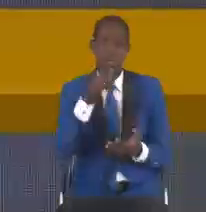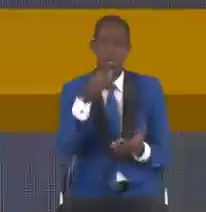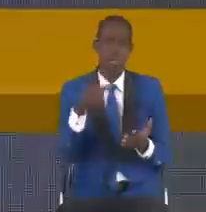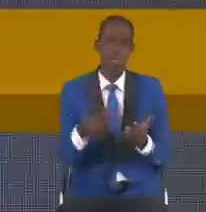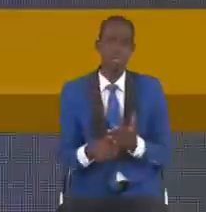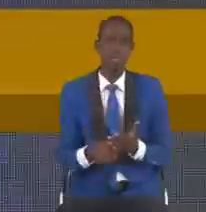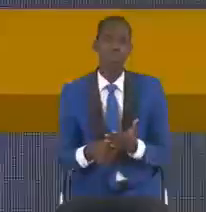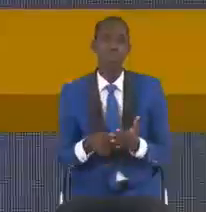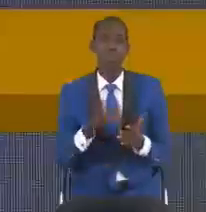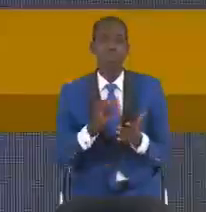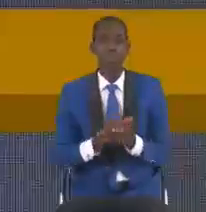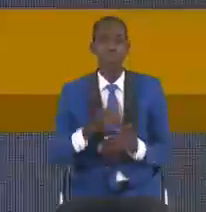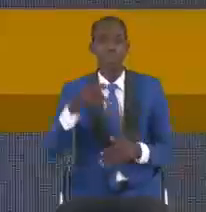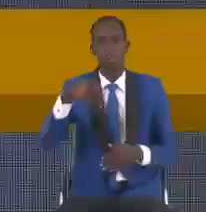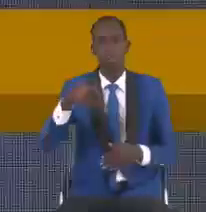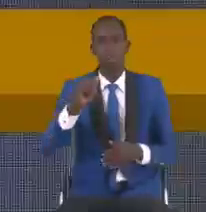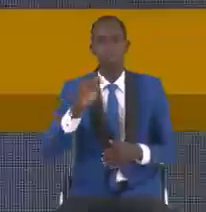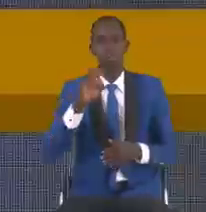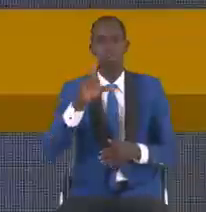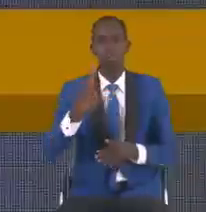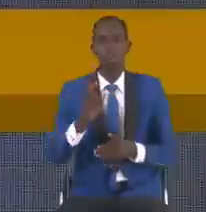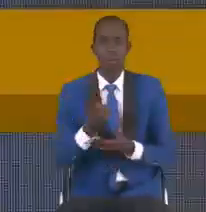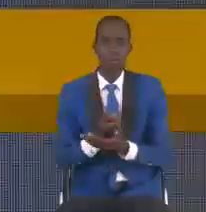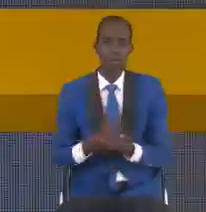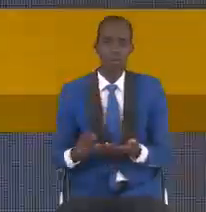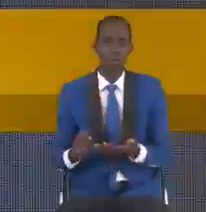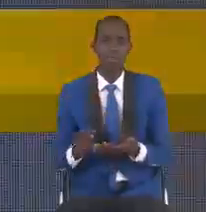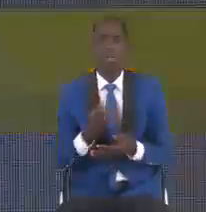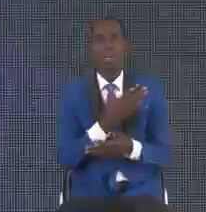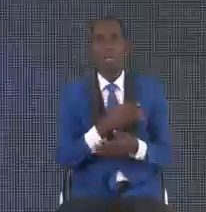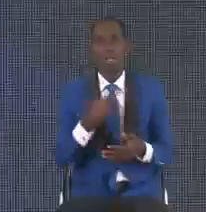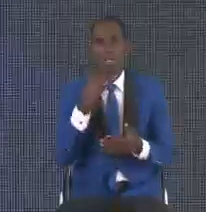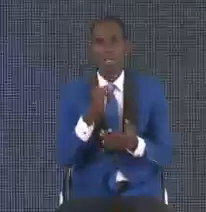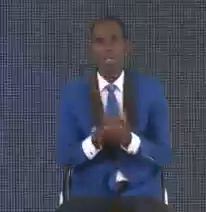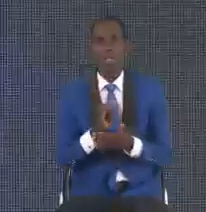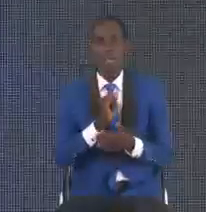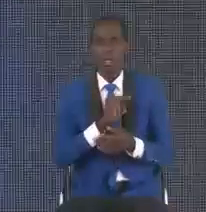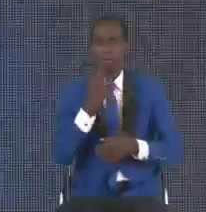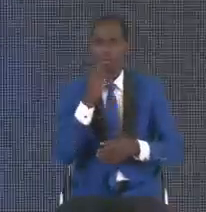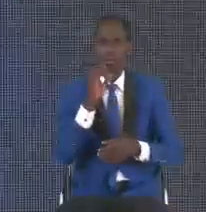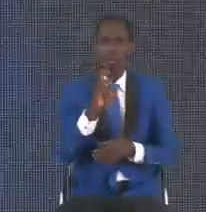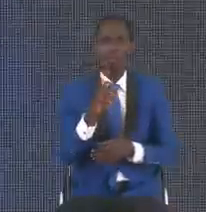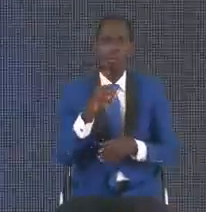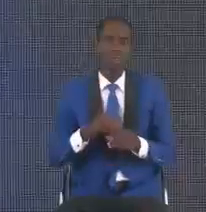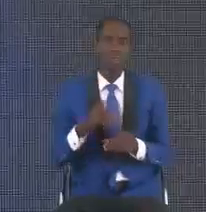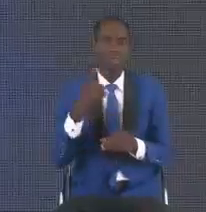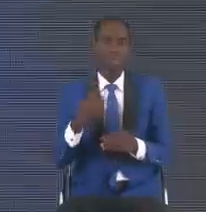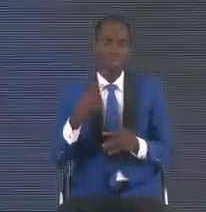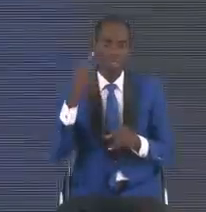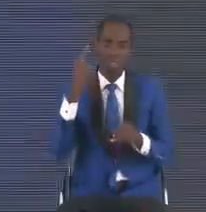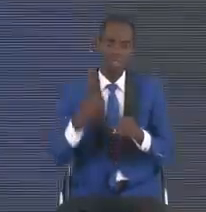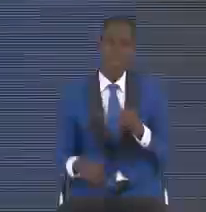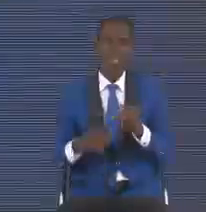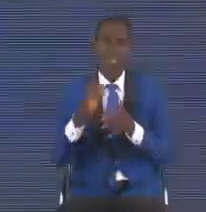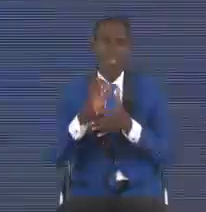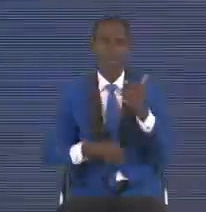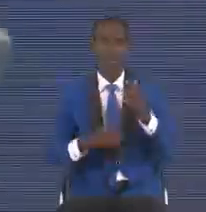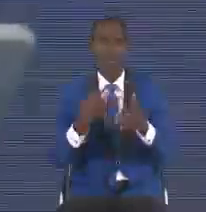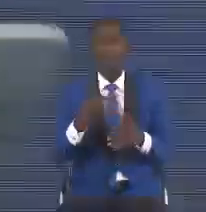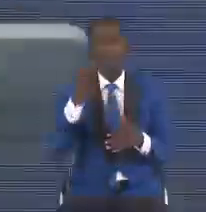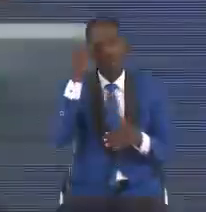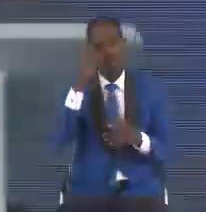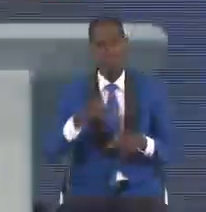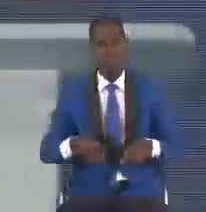the apostle wrote. And it says, I charge you. It's the last chapter of his life. And the